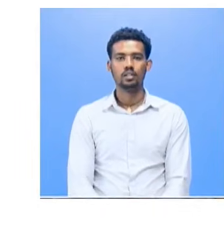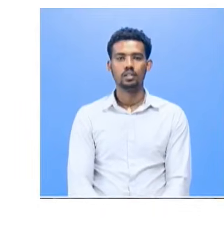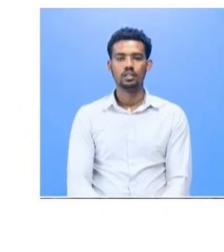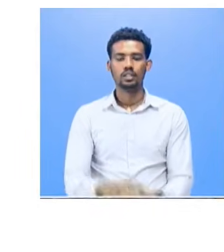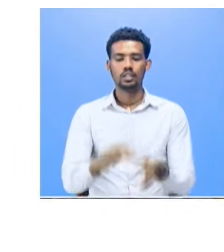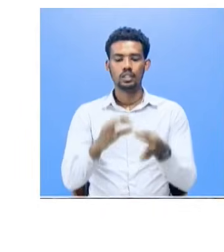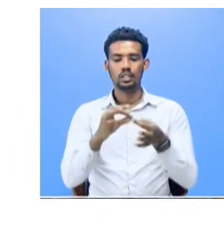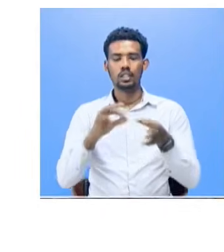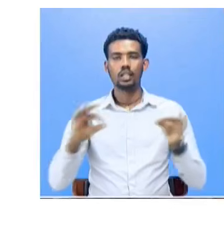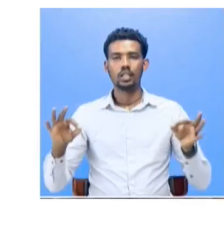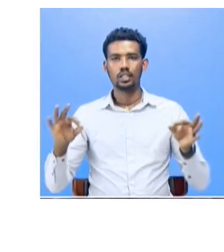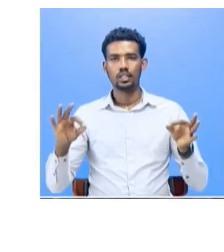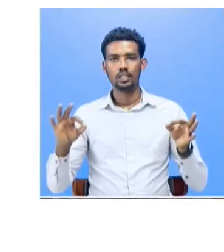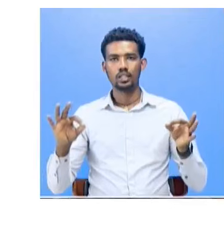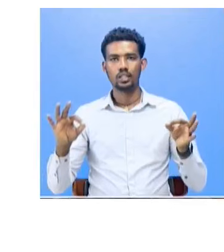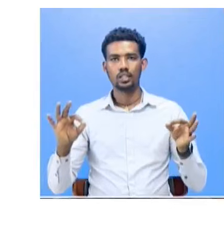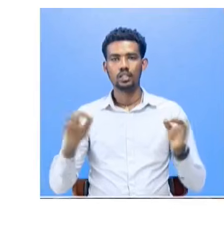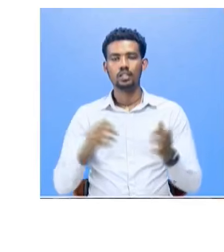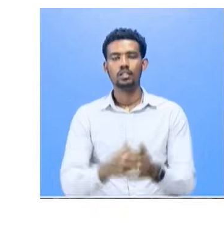sentences